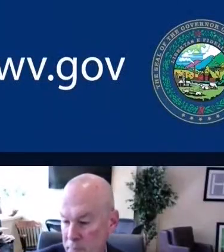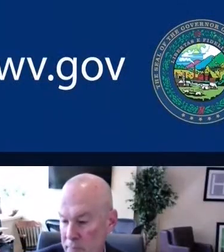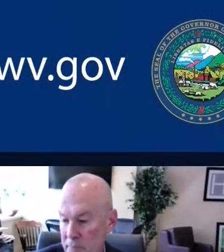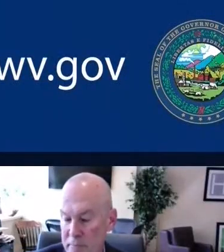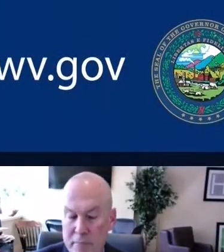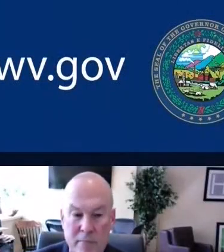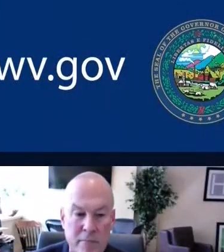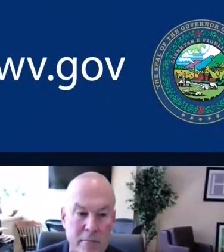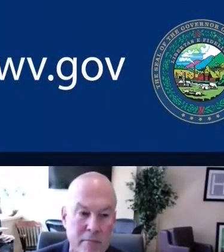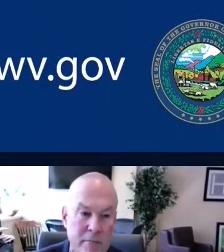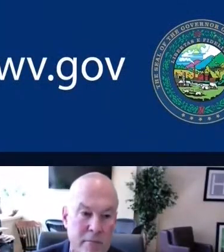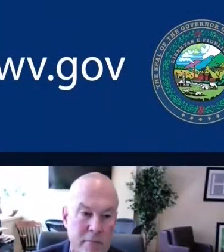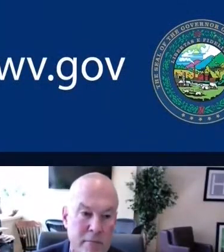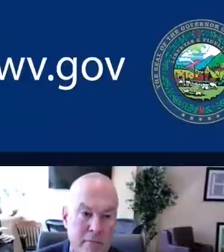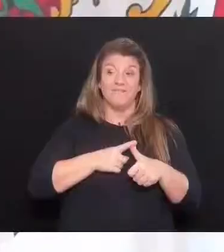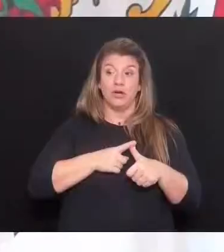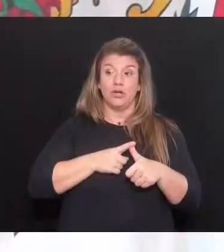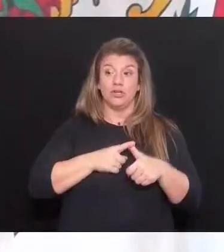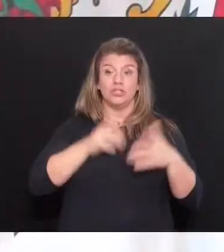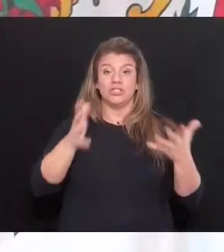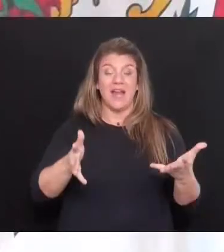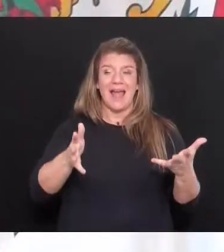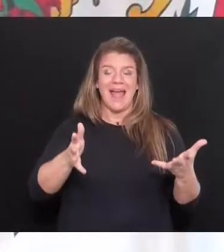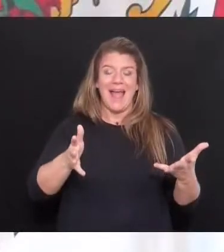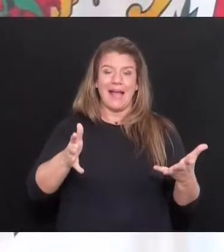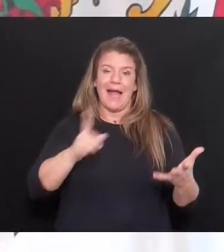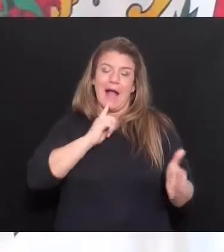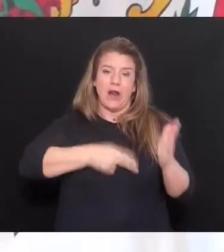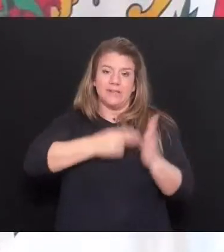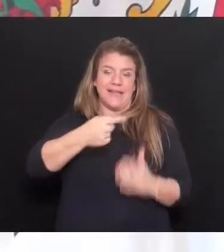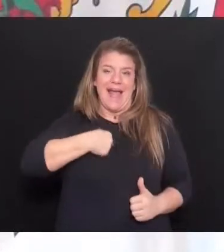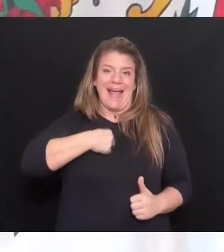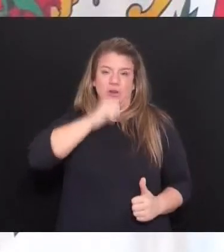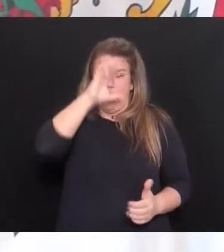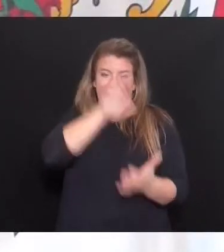Well, Anthony, first and foremost, I don't think it'll ever happen.